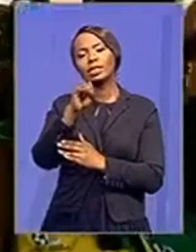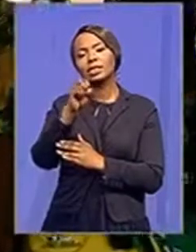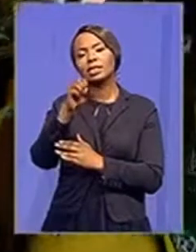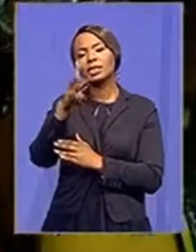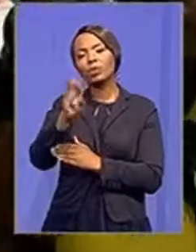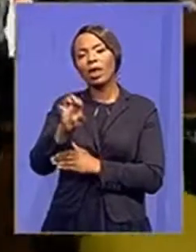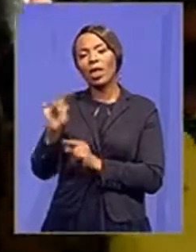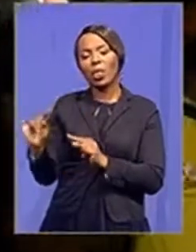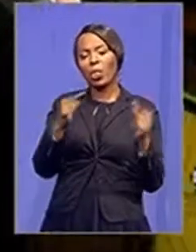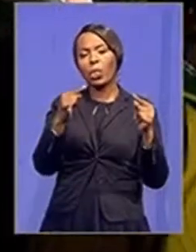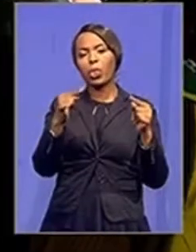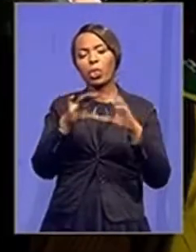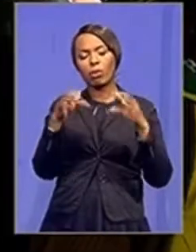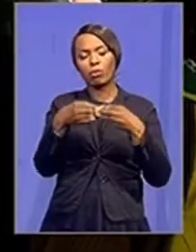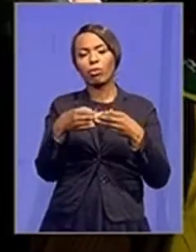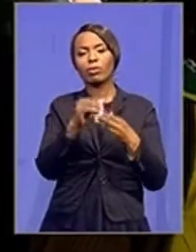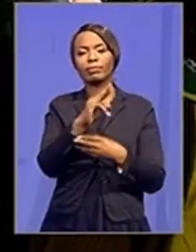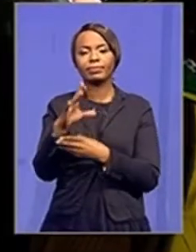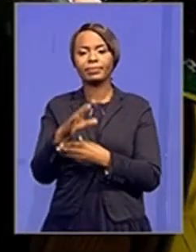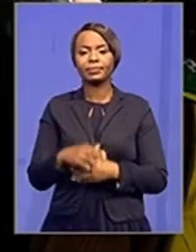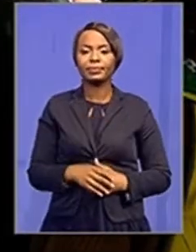le dikwano tša mokgatlo.